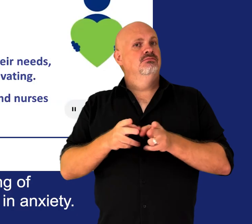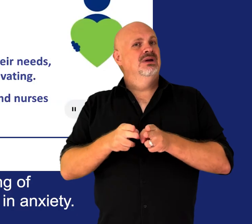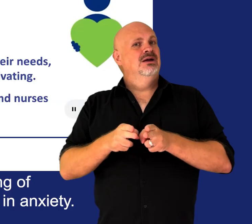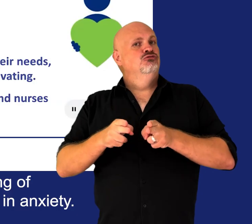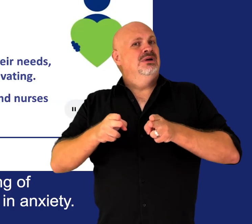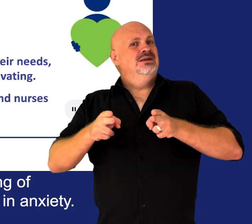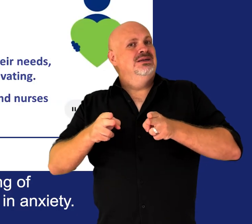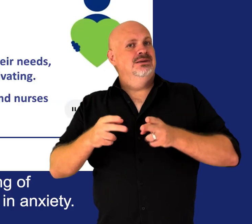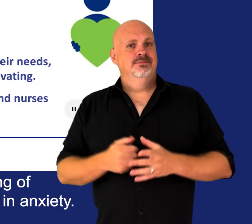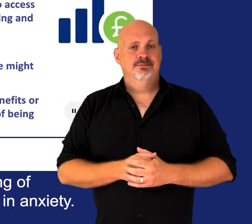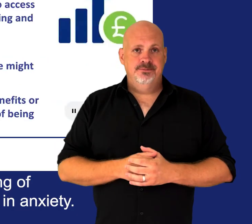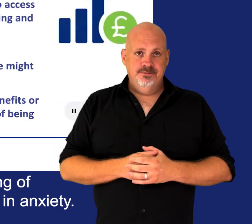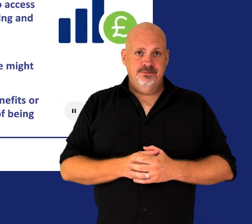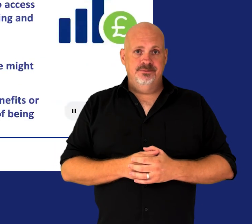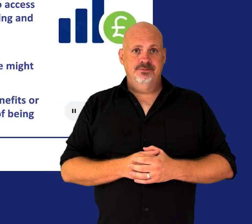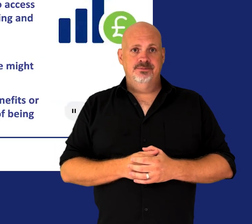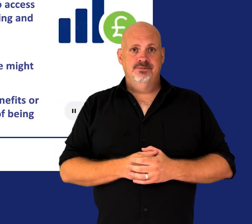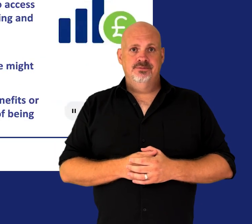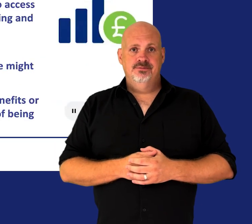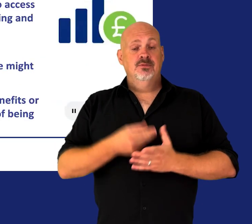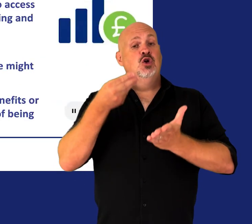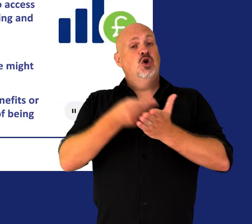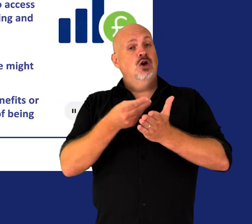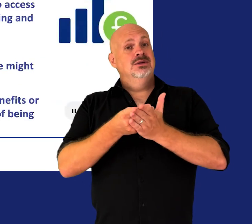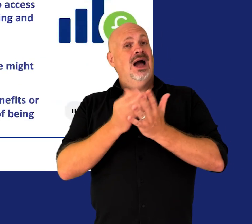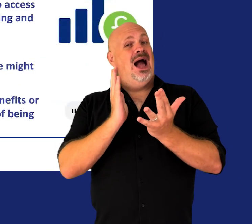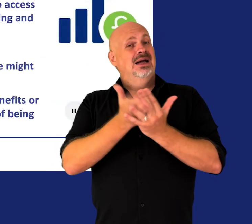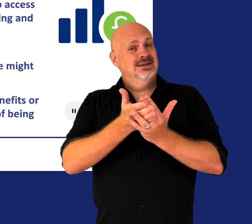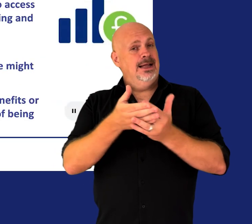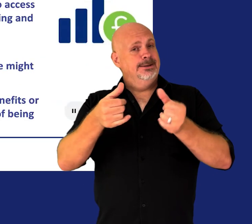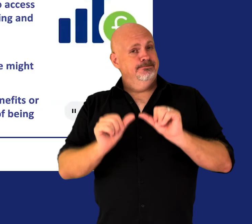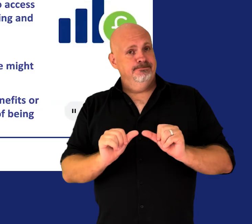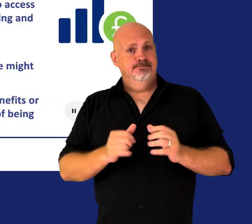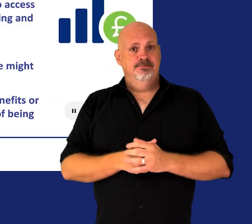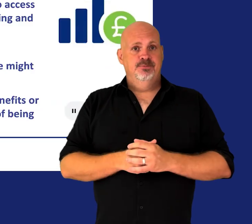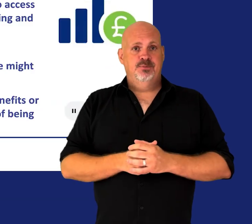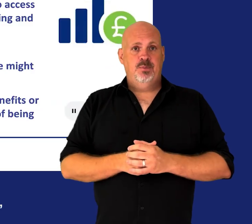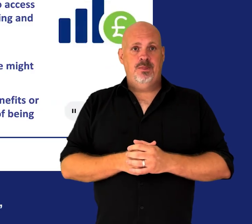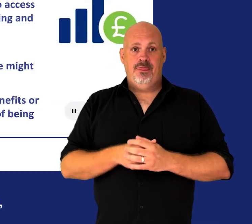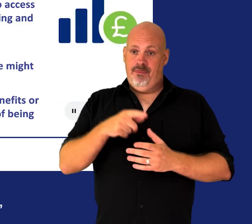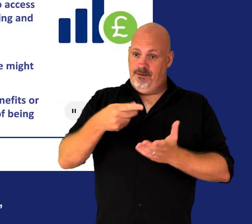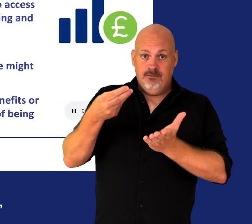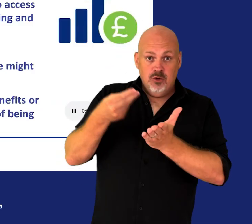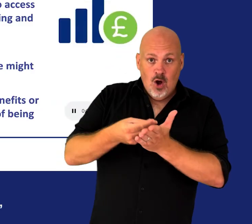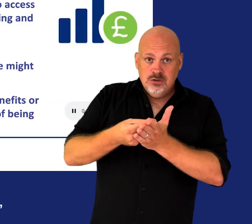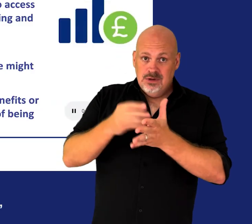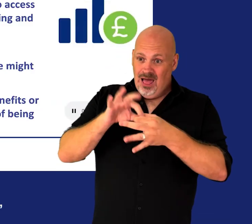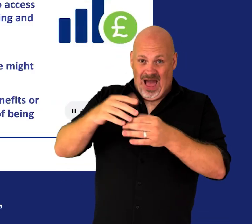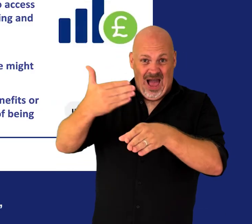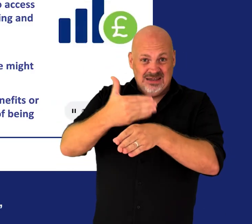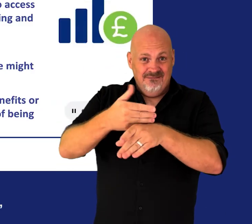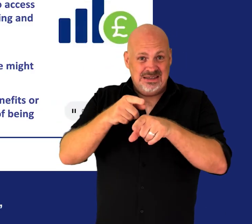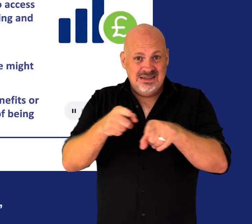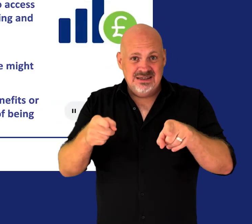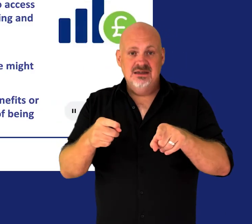in anxiety. Moving on to cost and access. So this refers to the cost of